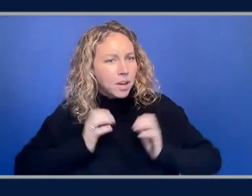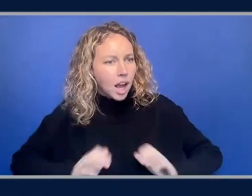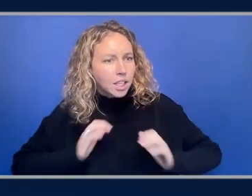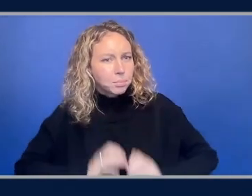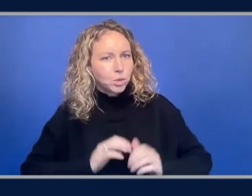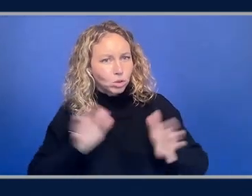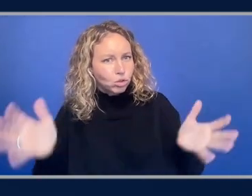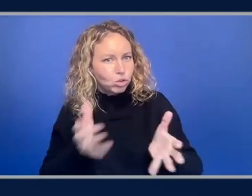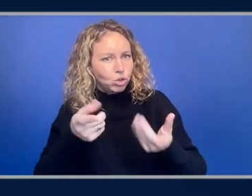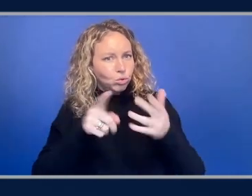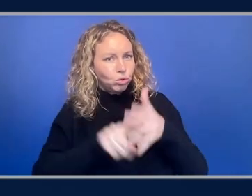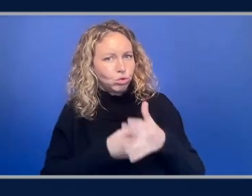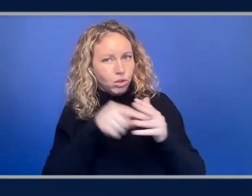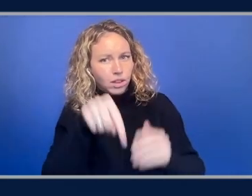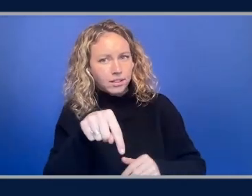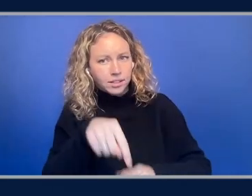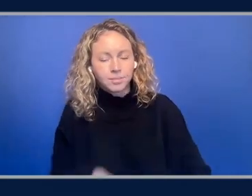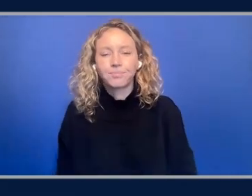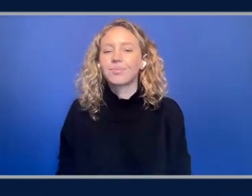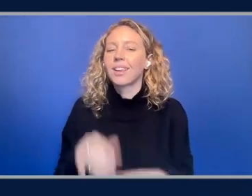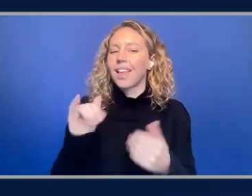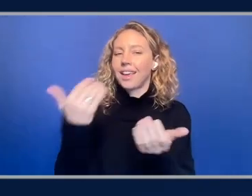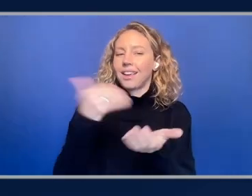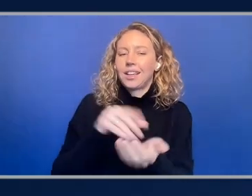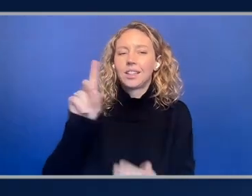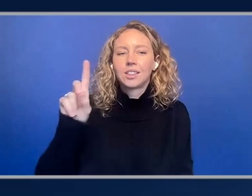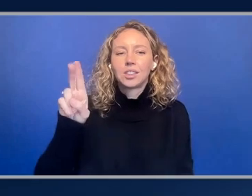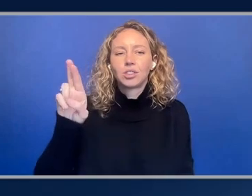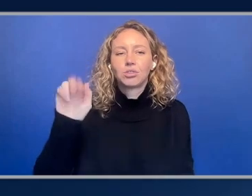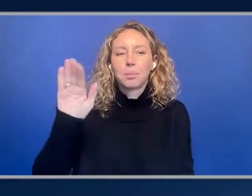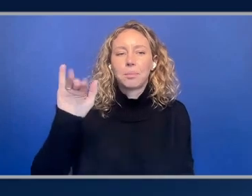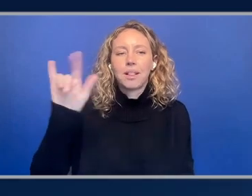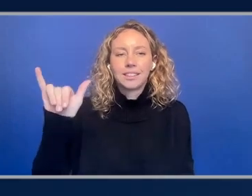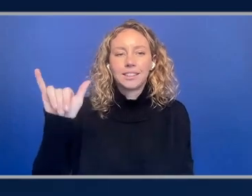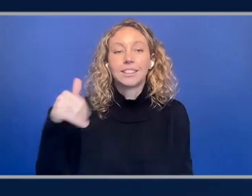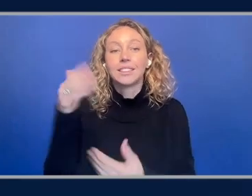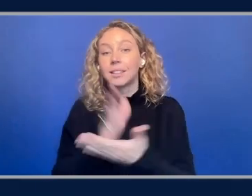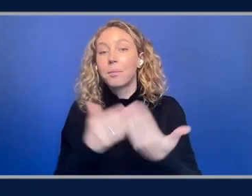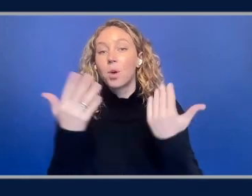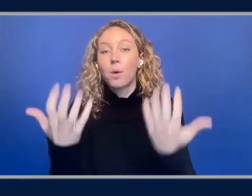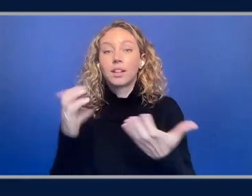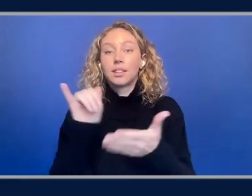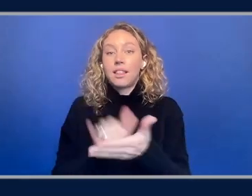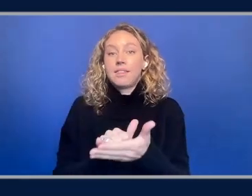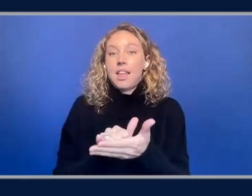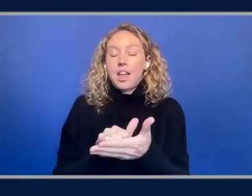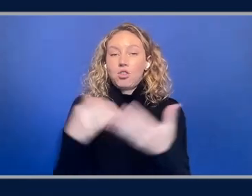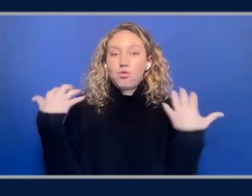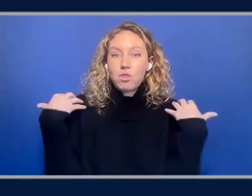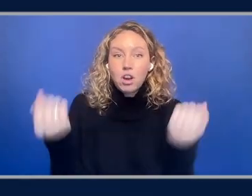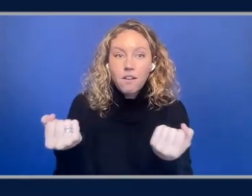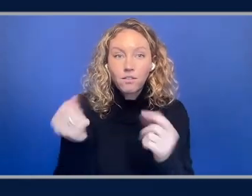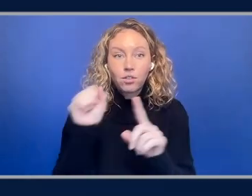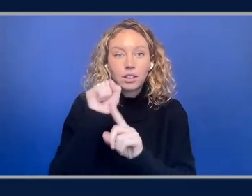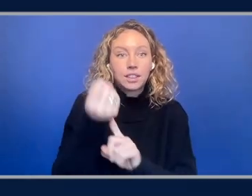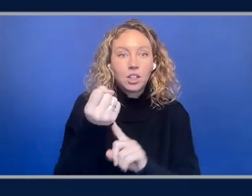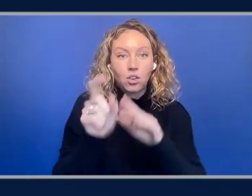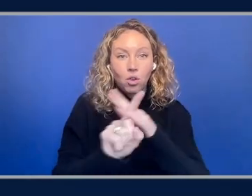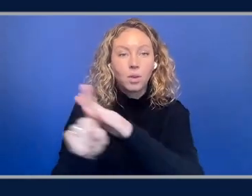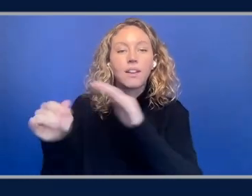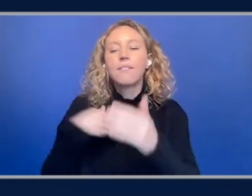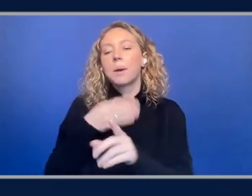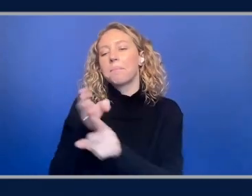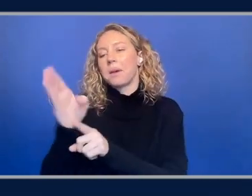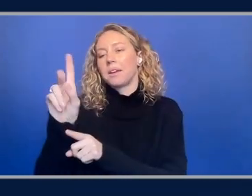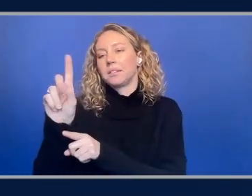the reliability, right? Customers, some of them want DR or disaster recovery scenario when they have the main data in one